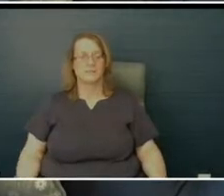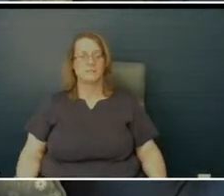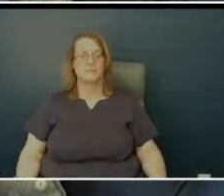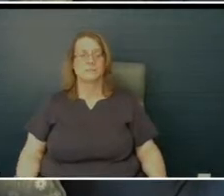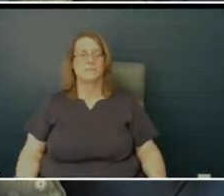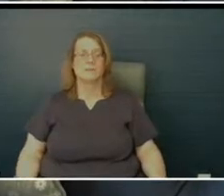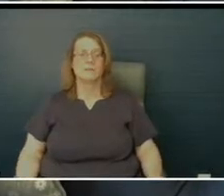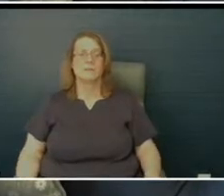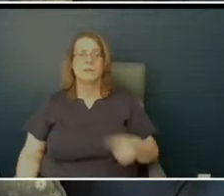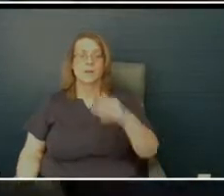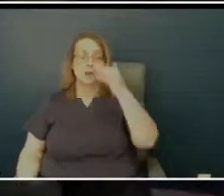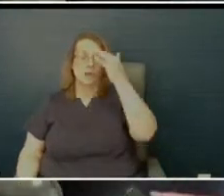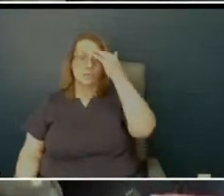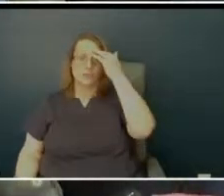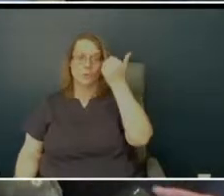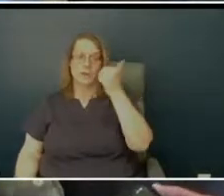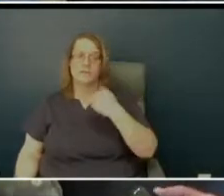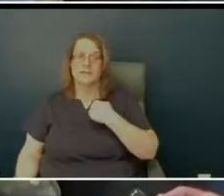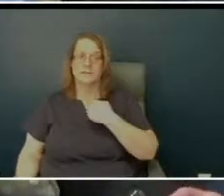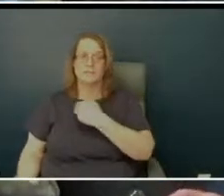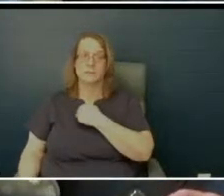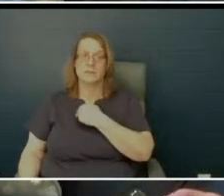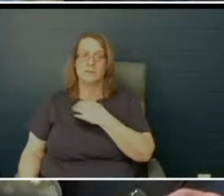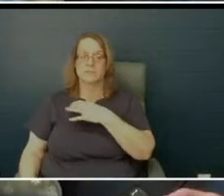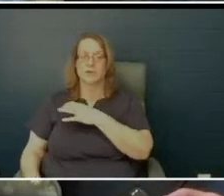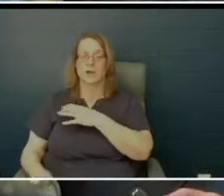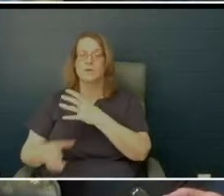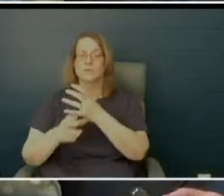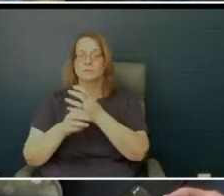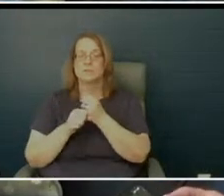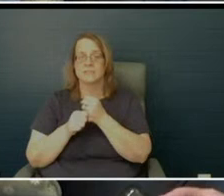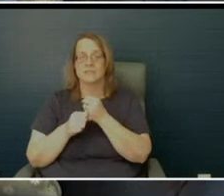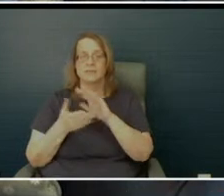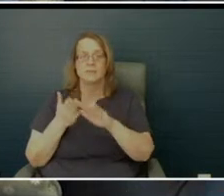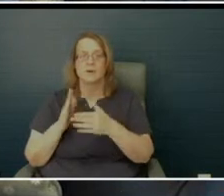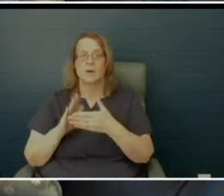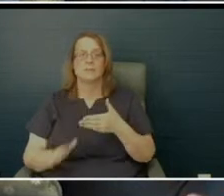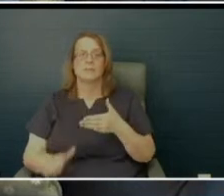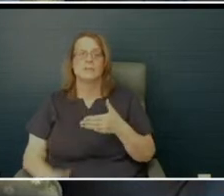of Congress seeking pardons? I guess Mr. Gaetz